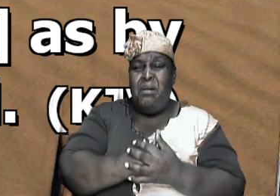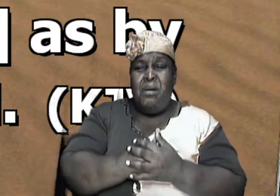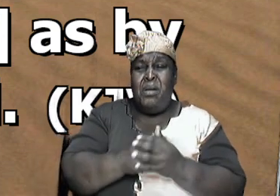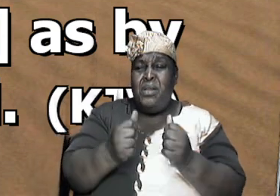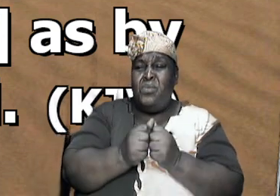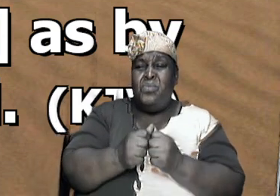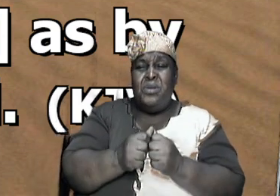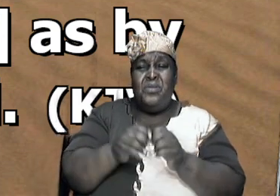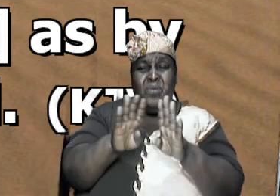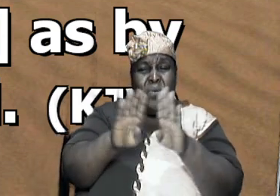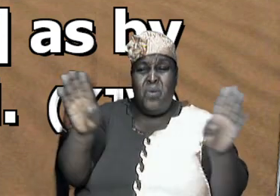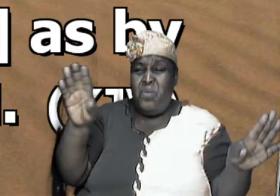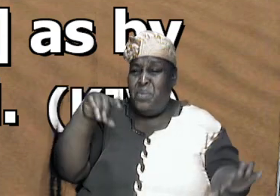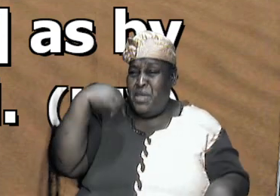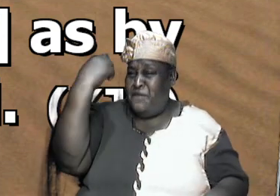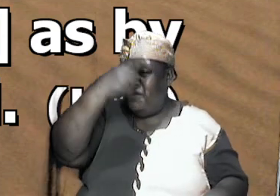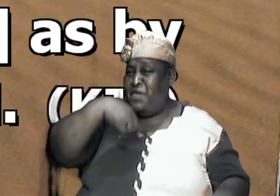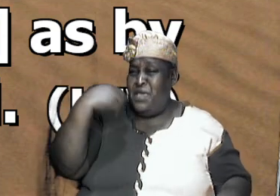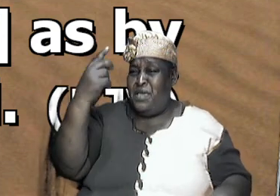face,